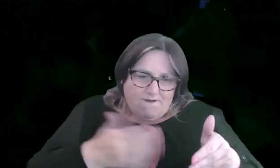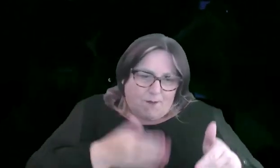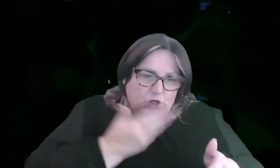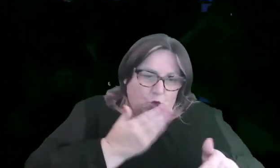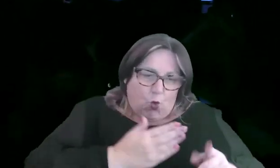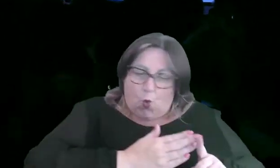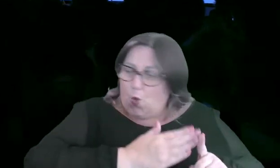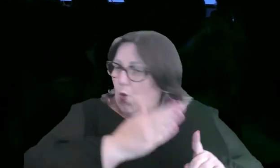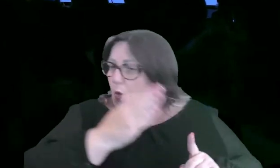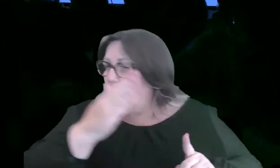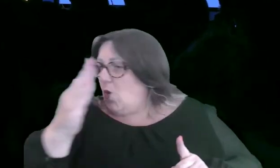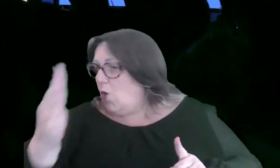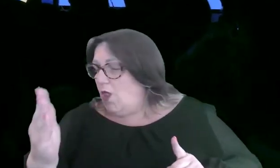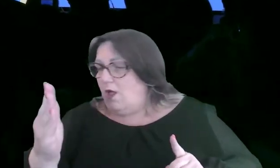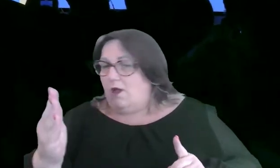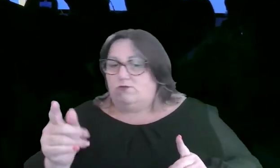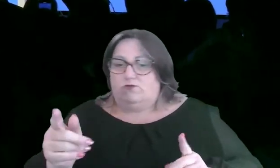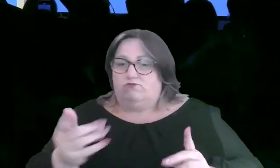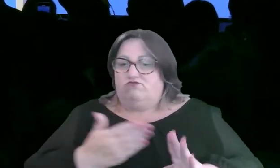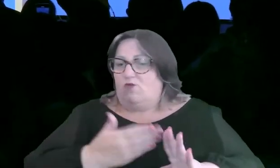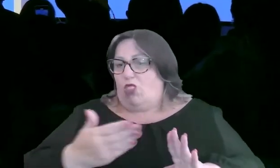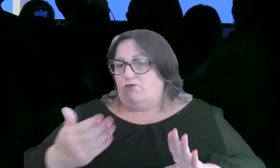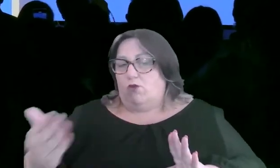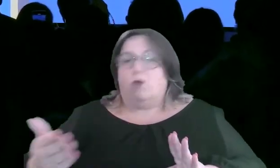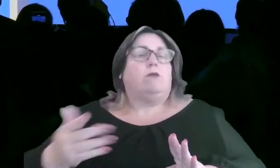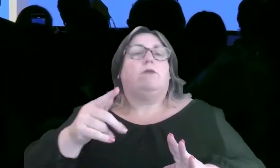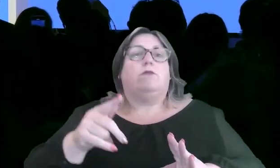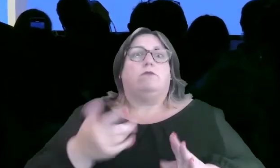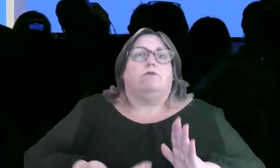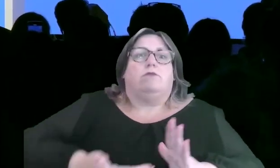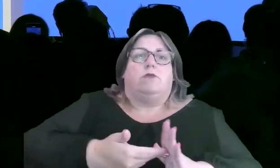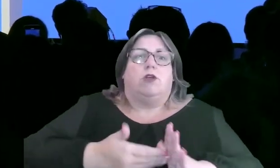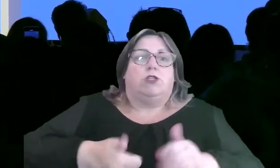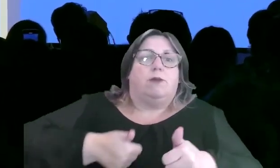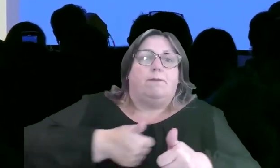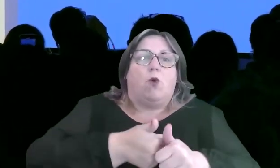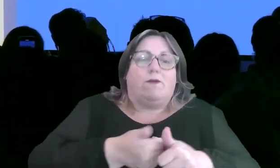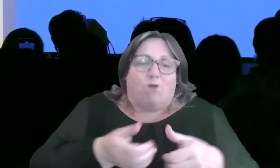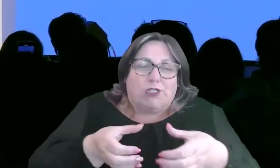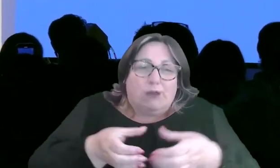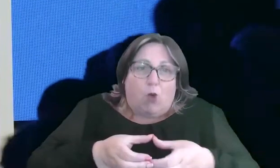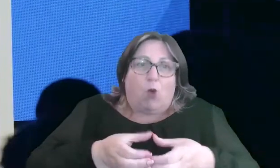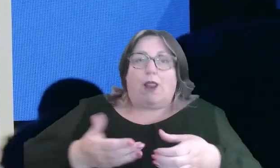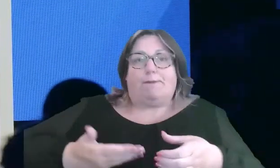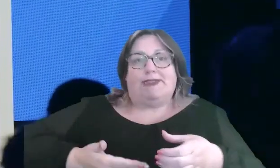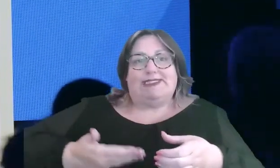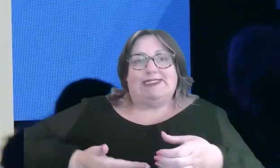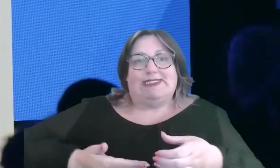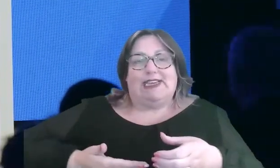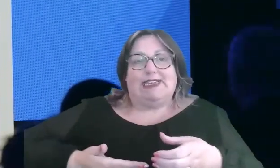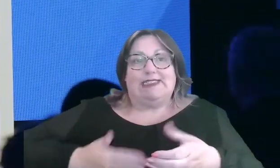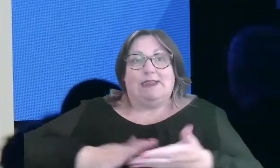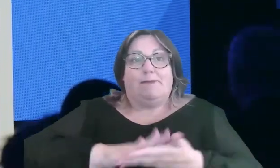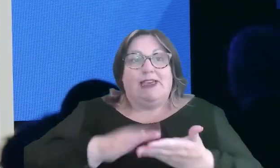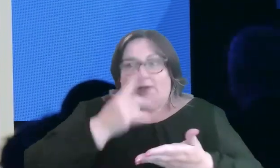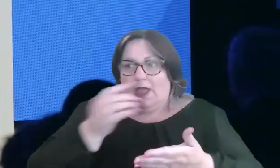of that, extra support for small businesses and entrepreneurs, hugely important, so they can recruit the technology skills that they